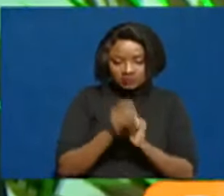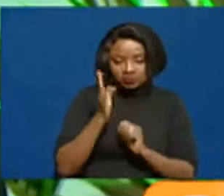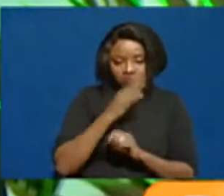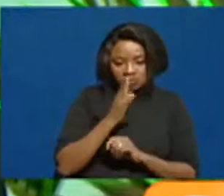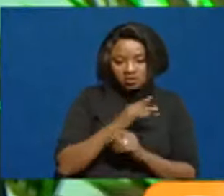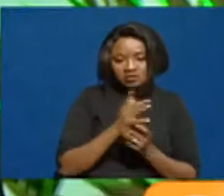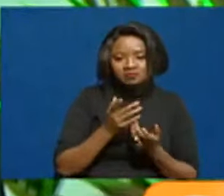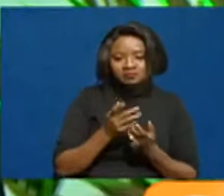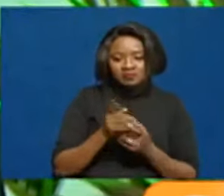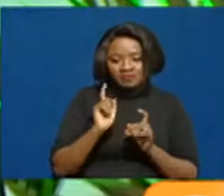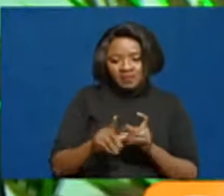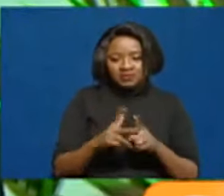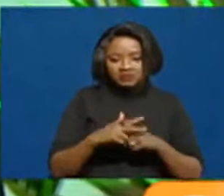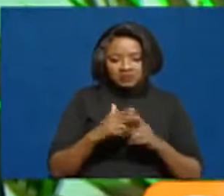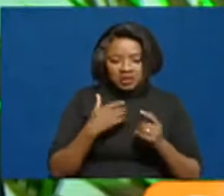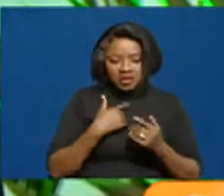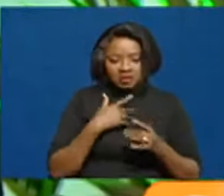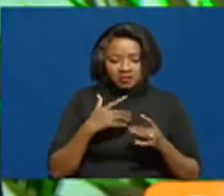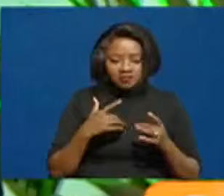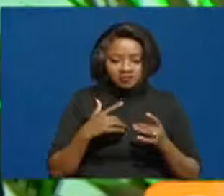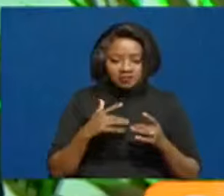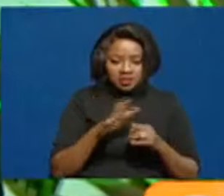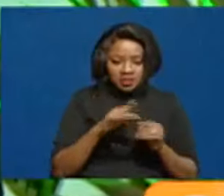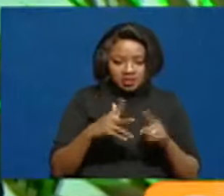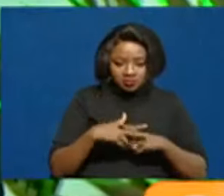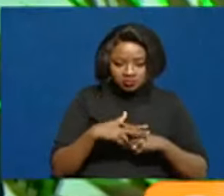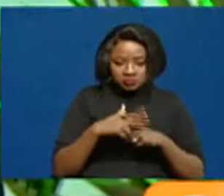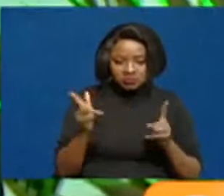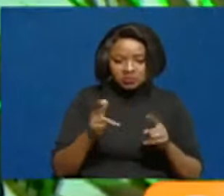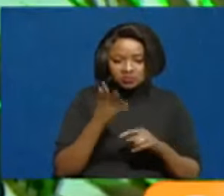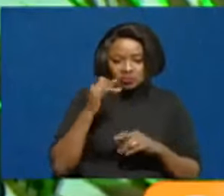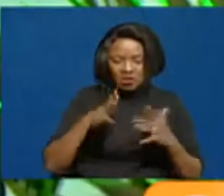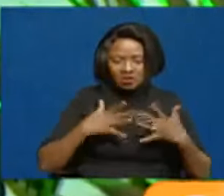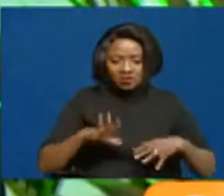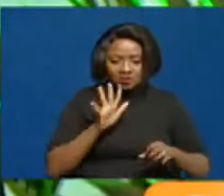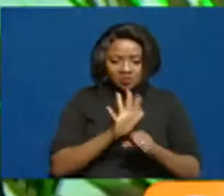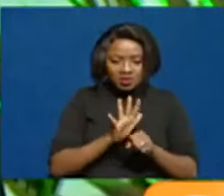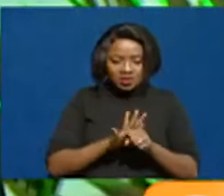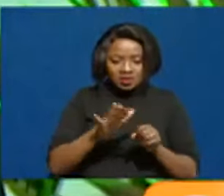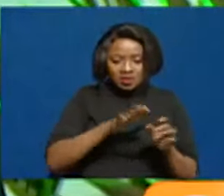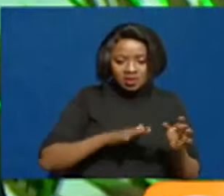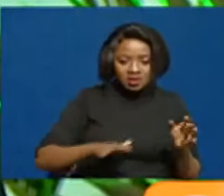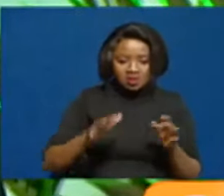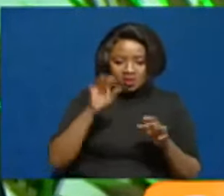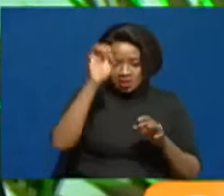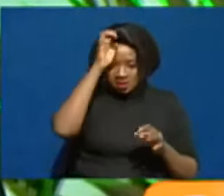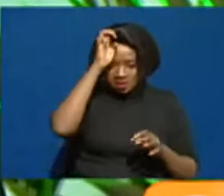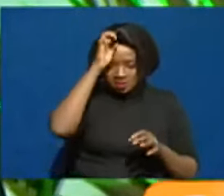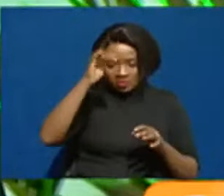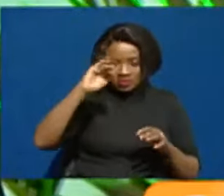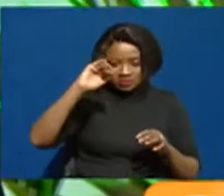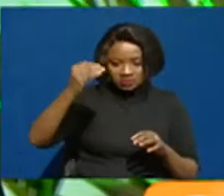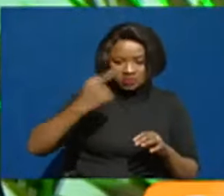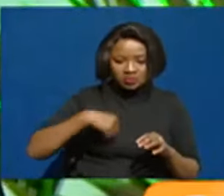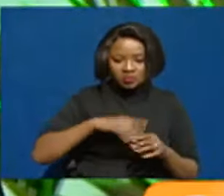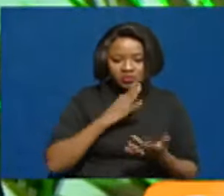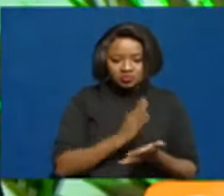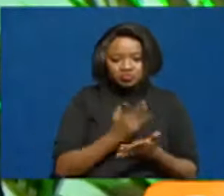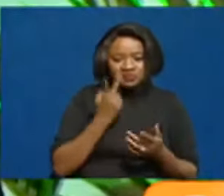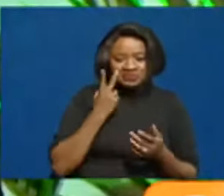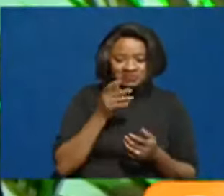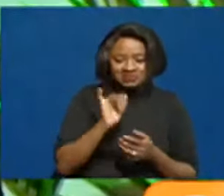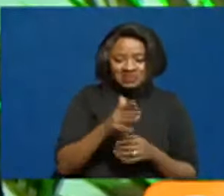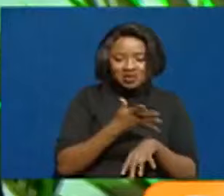people in the households or in the neighborhoods of Eldoret Town really consider it waste